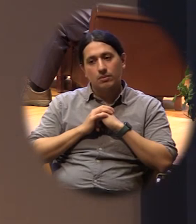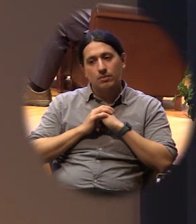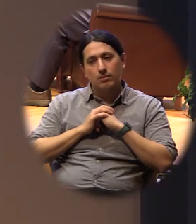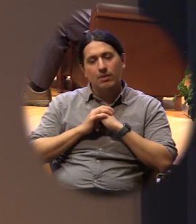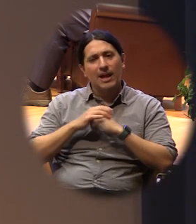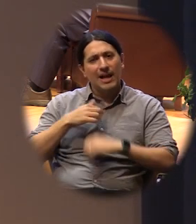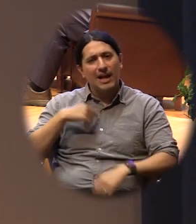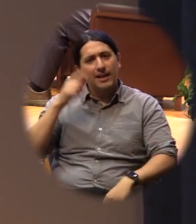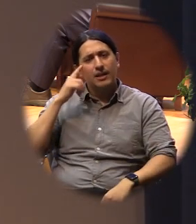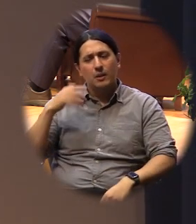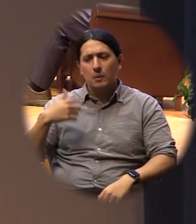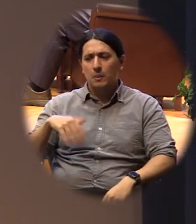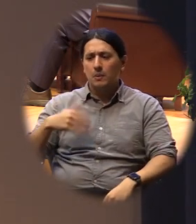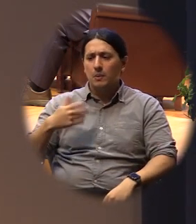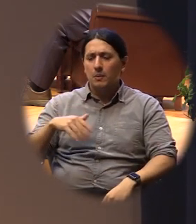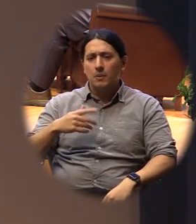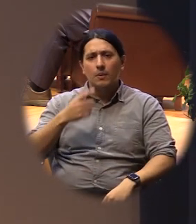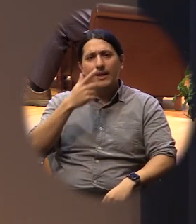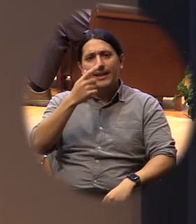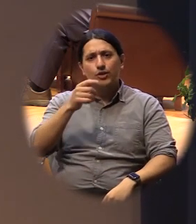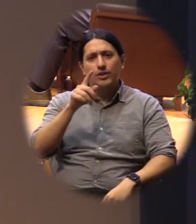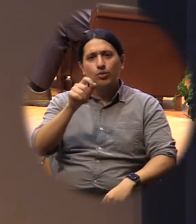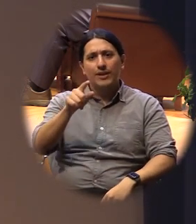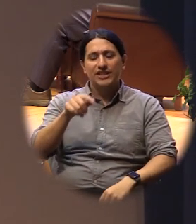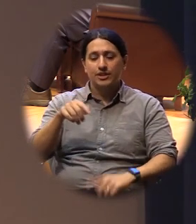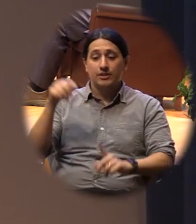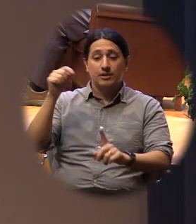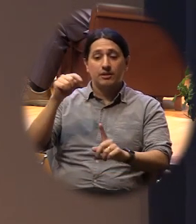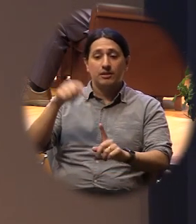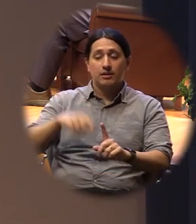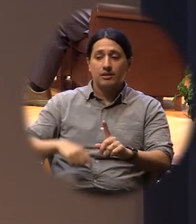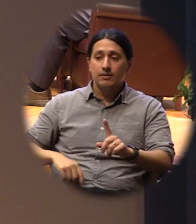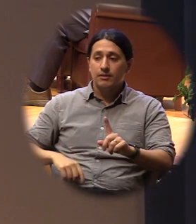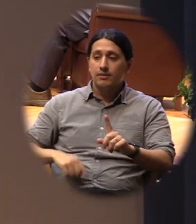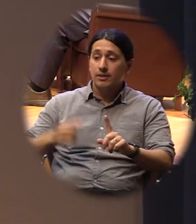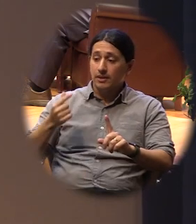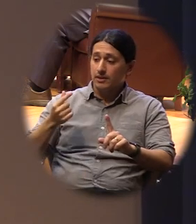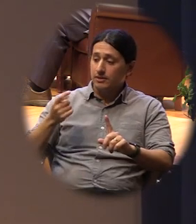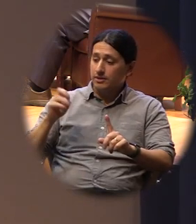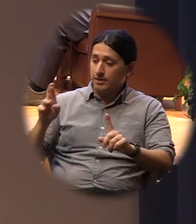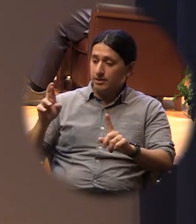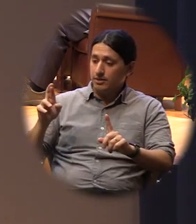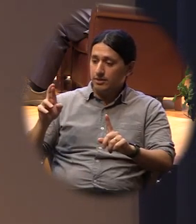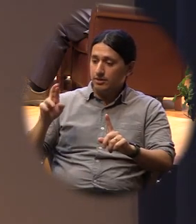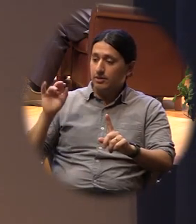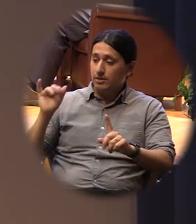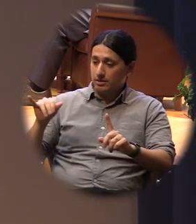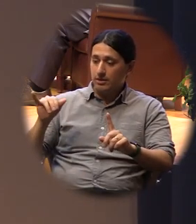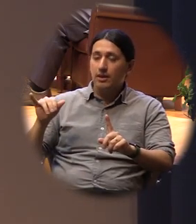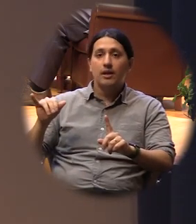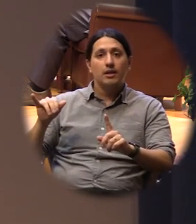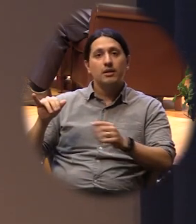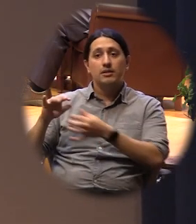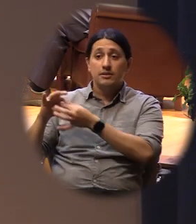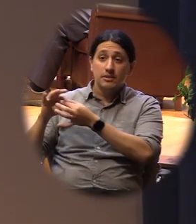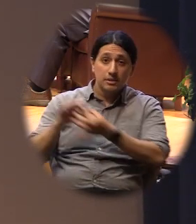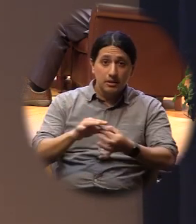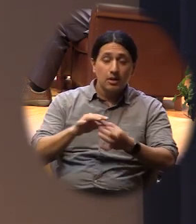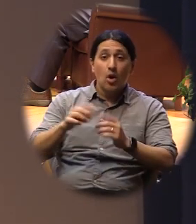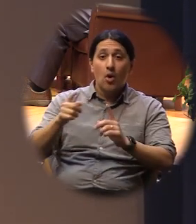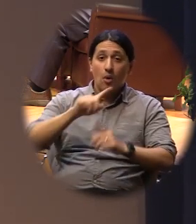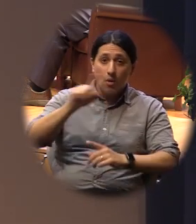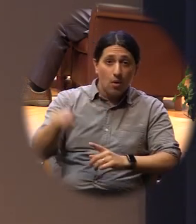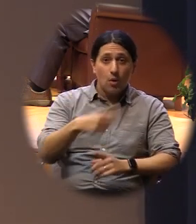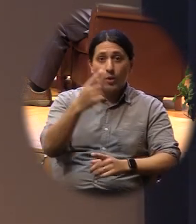know, is gender something that is specific to modern humans? And I think